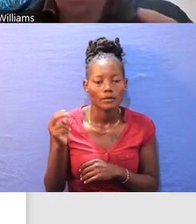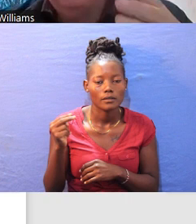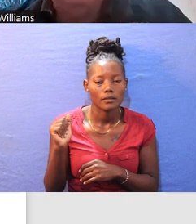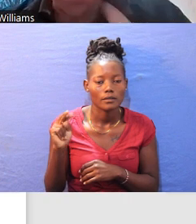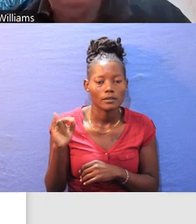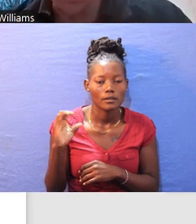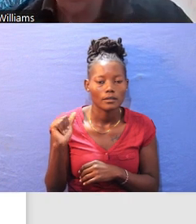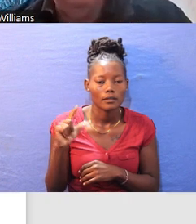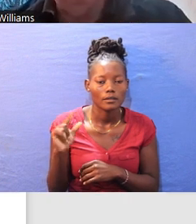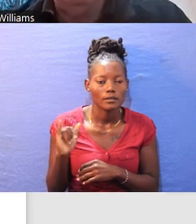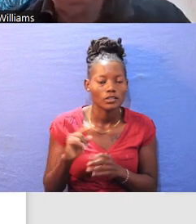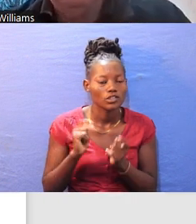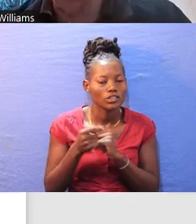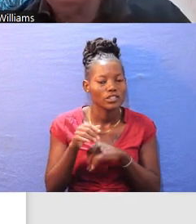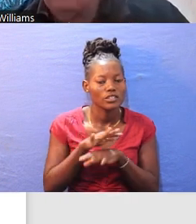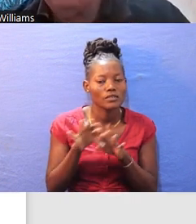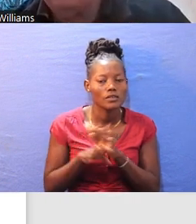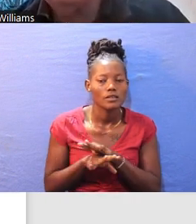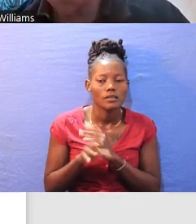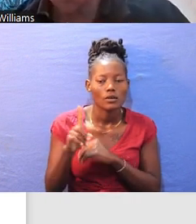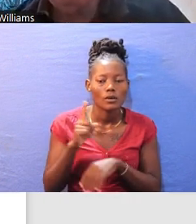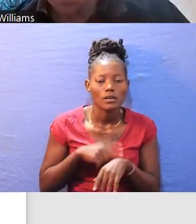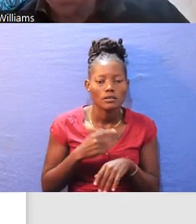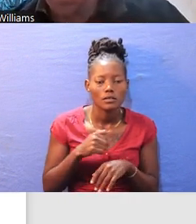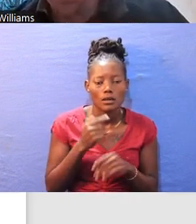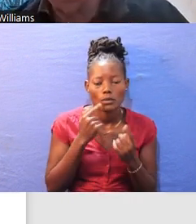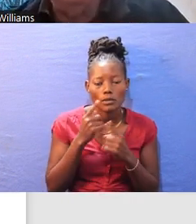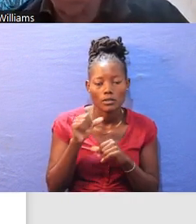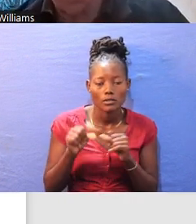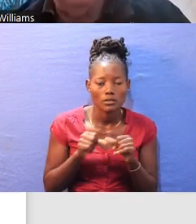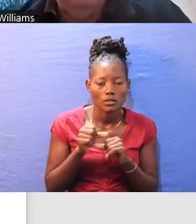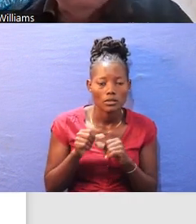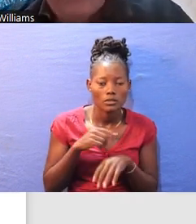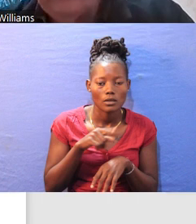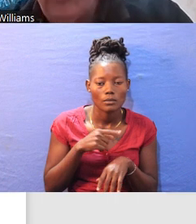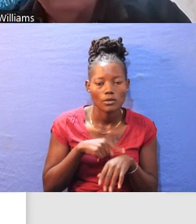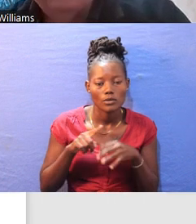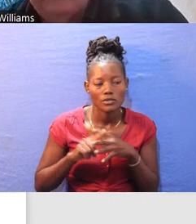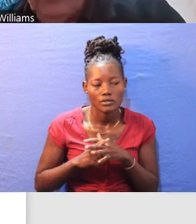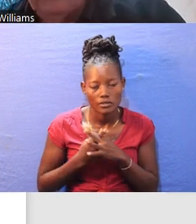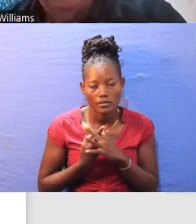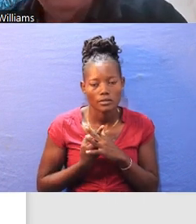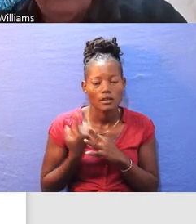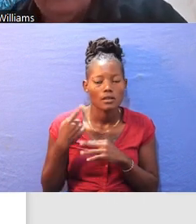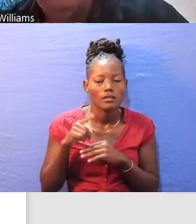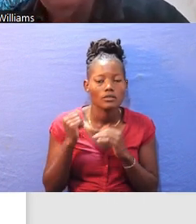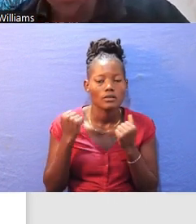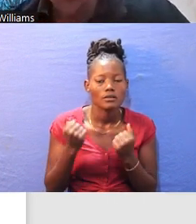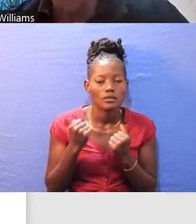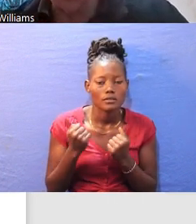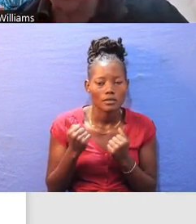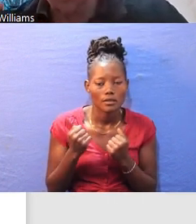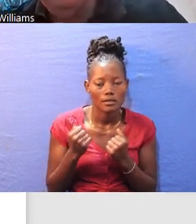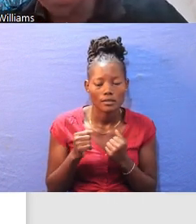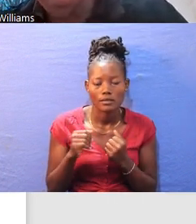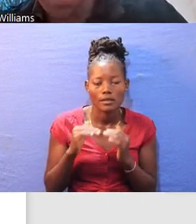mechanically change everything. The force matters. The other thing, a lot of times we talk about staying low in your start when you accelerate.